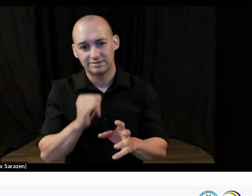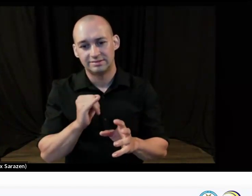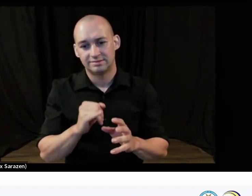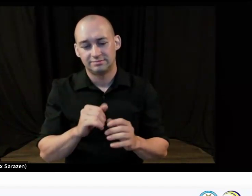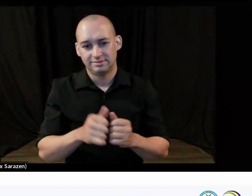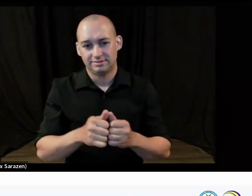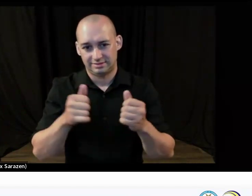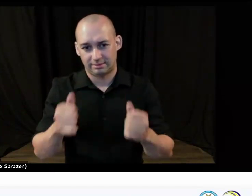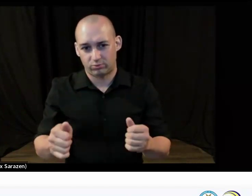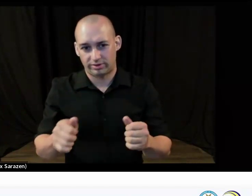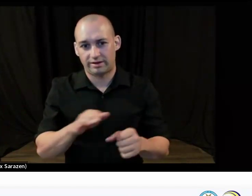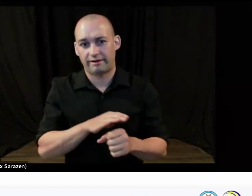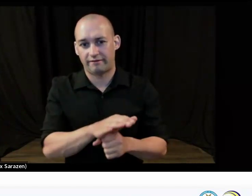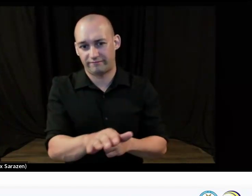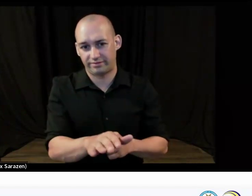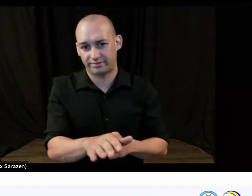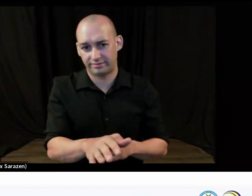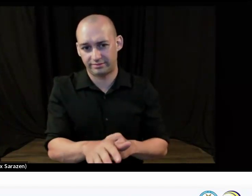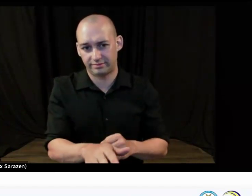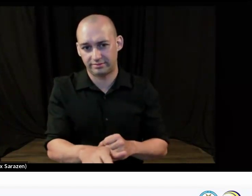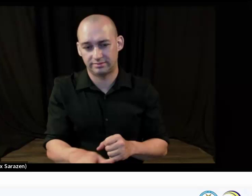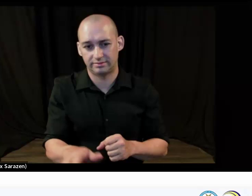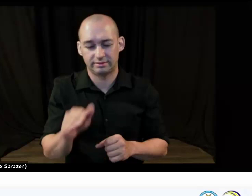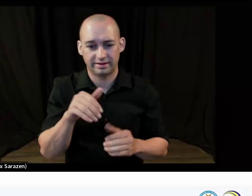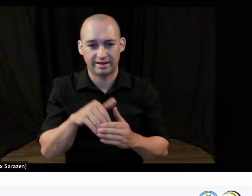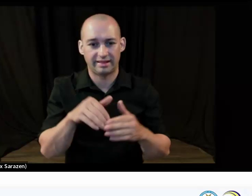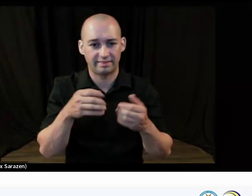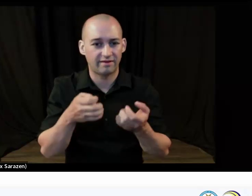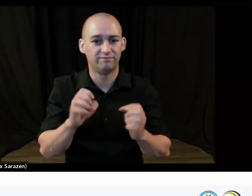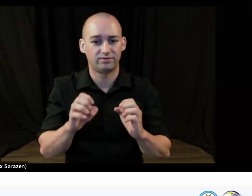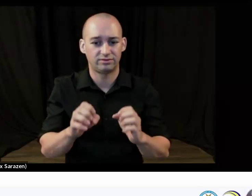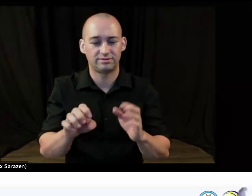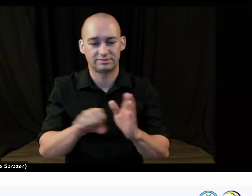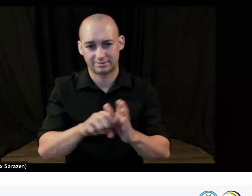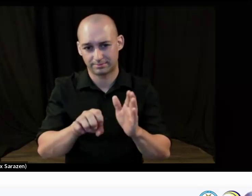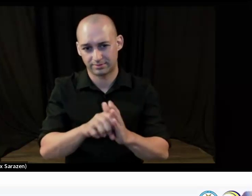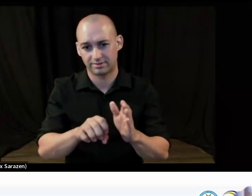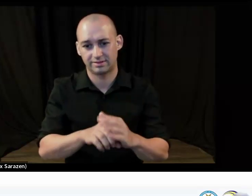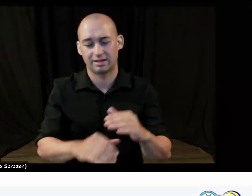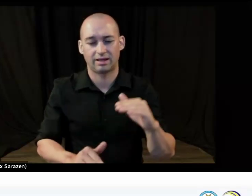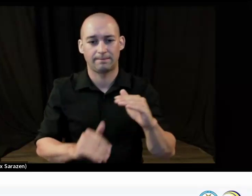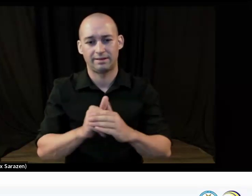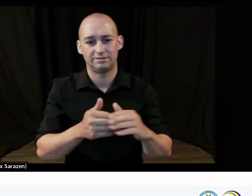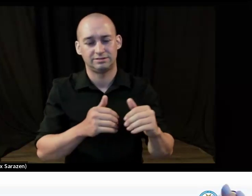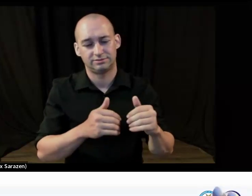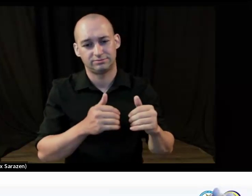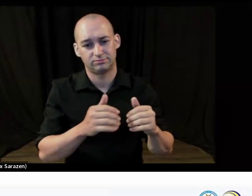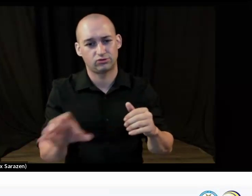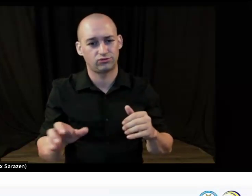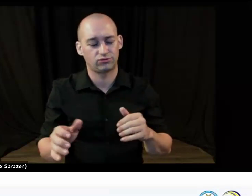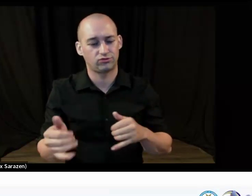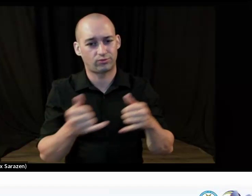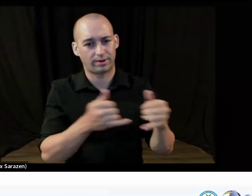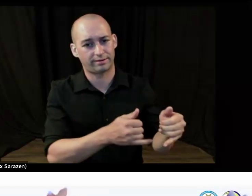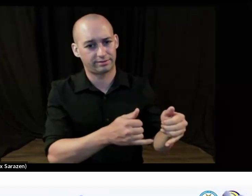enough in the efforts. So if you're doing a capacity grant with the state, those are